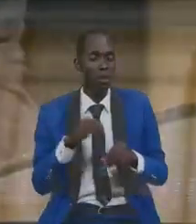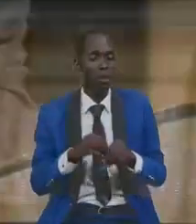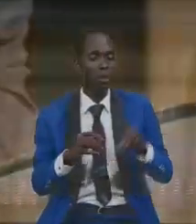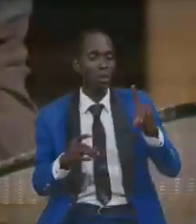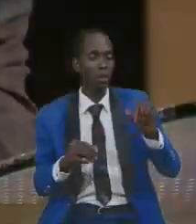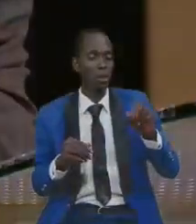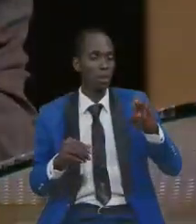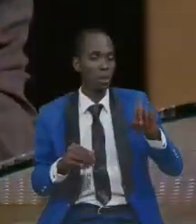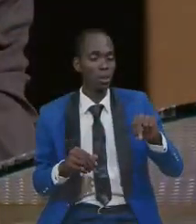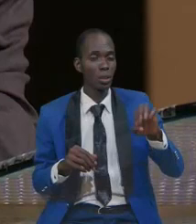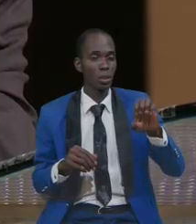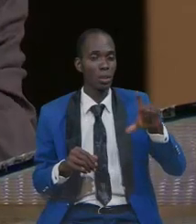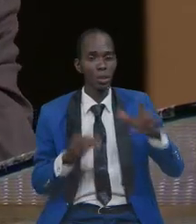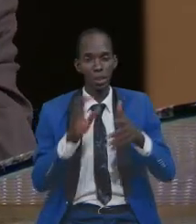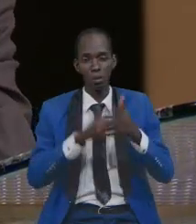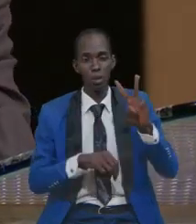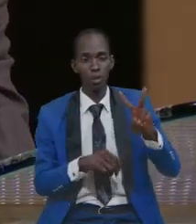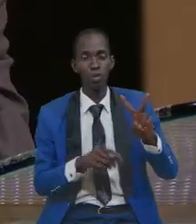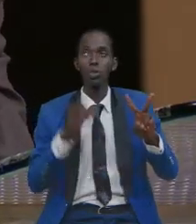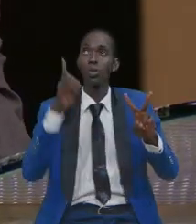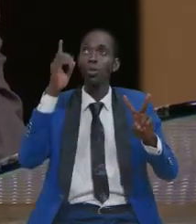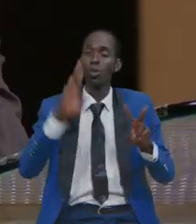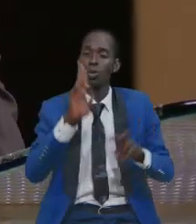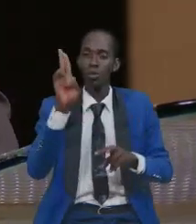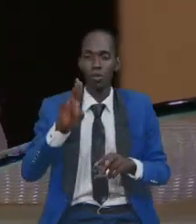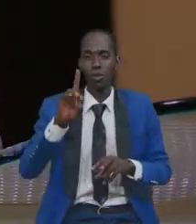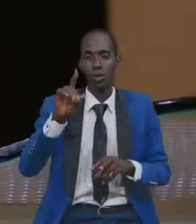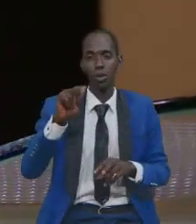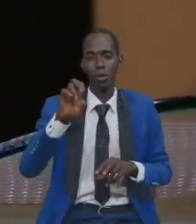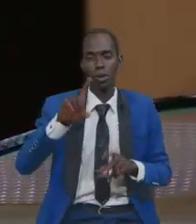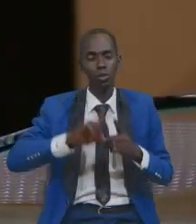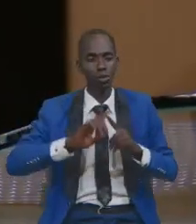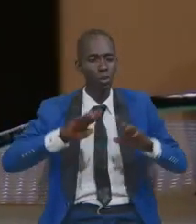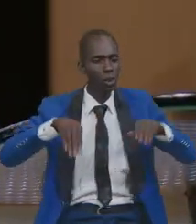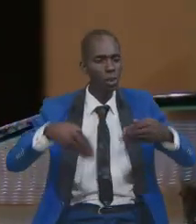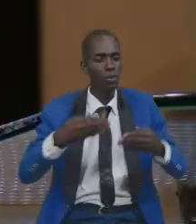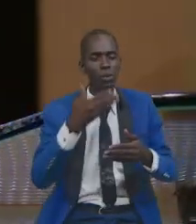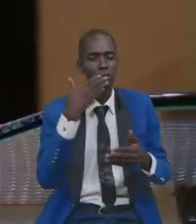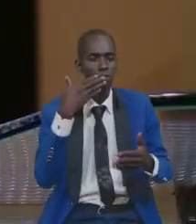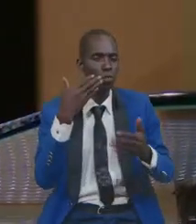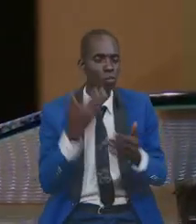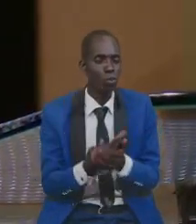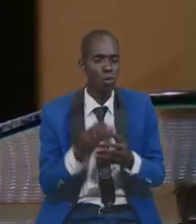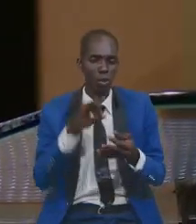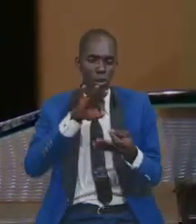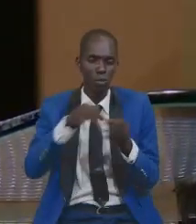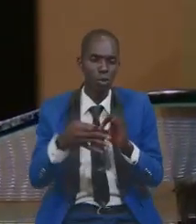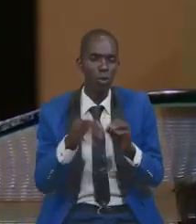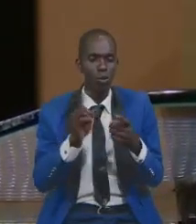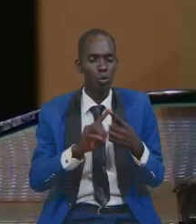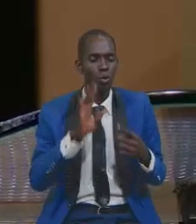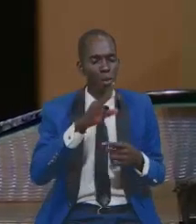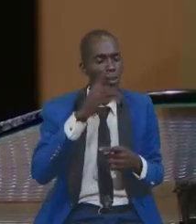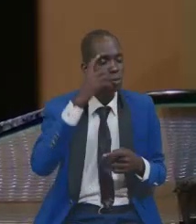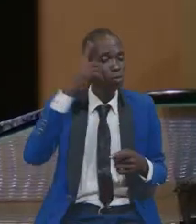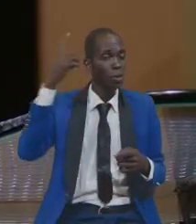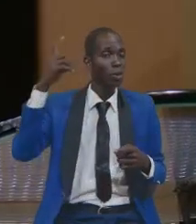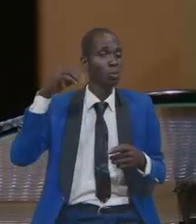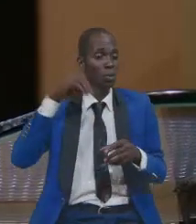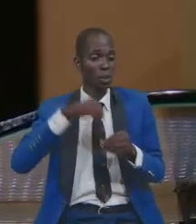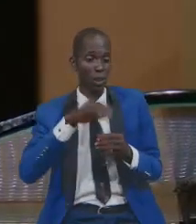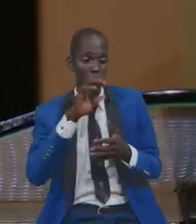him, the great miracle of preserving Shadrach, Meshach, and Abednego in the fire in chapter 3, all that did